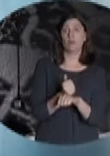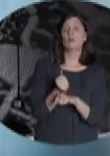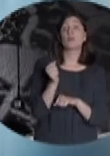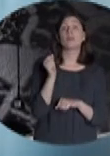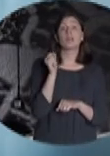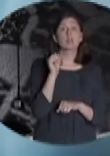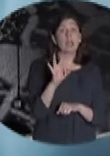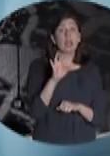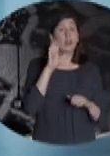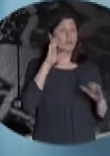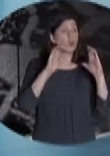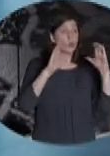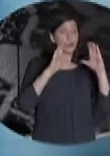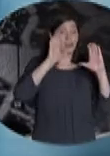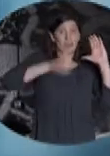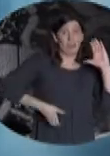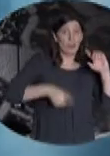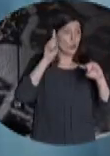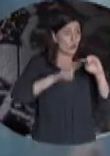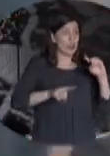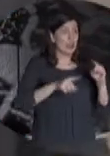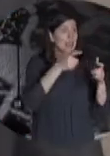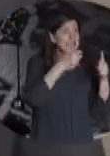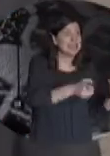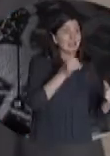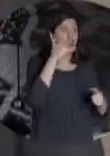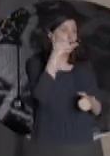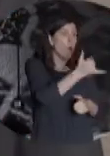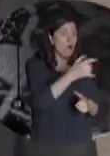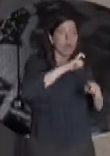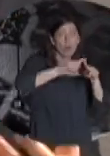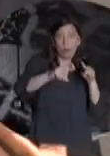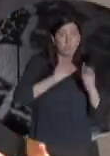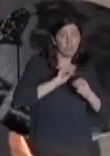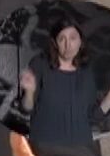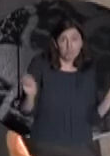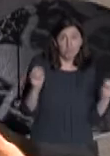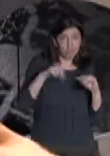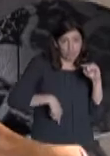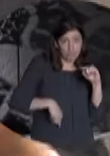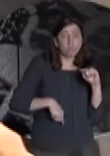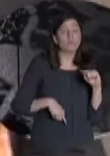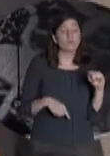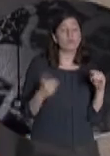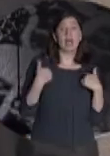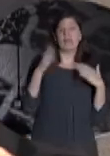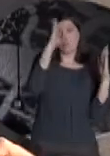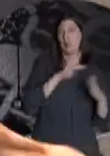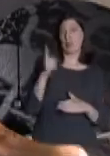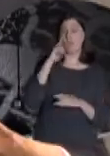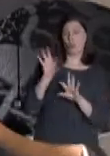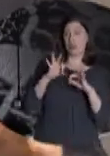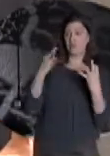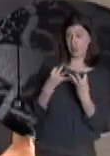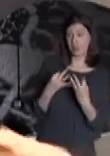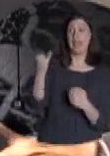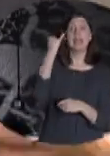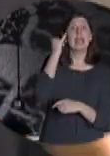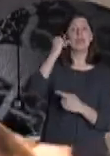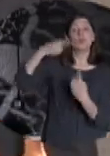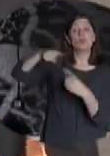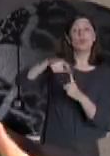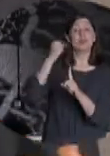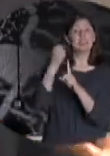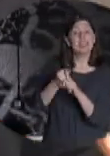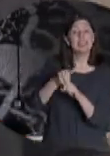If communications are out and you can't communicate with your family, you can't call or text or anything like that, have a plan with your family of, hey, if a tornado hits and we can't